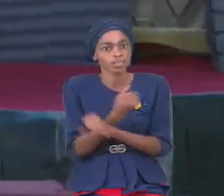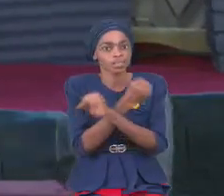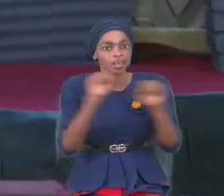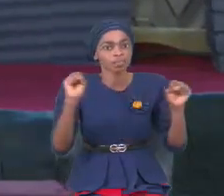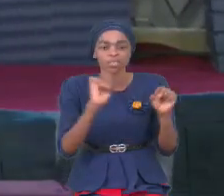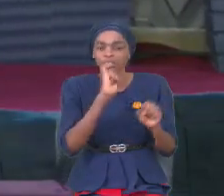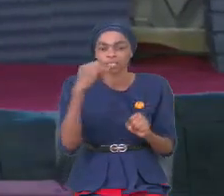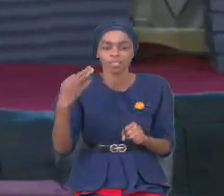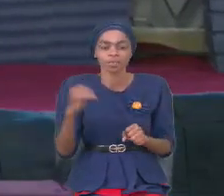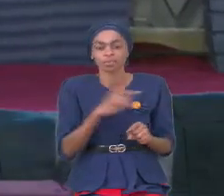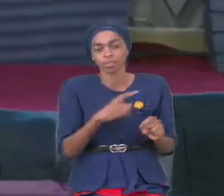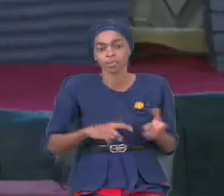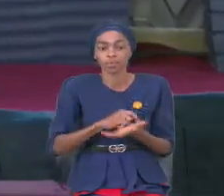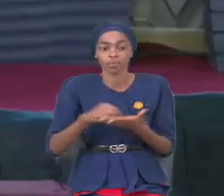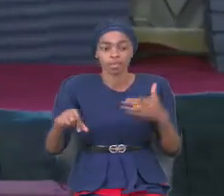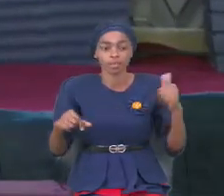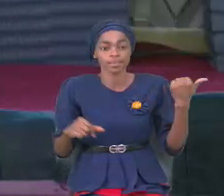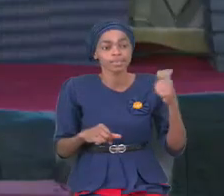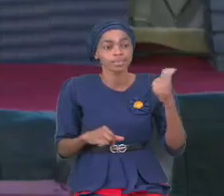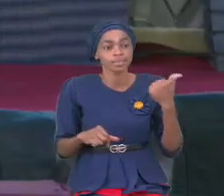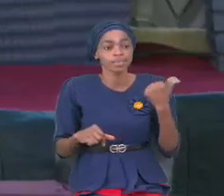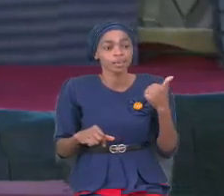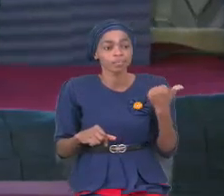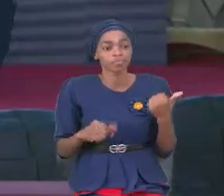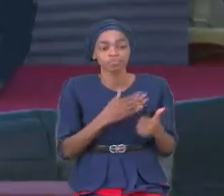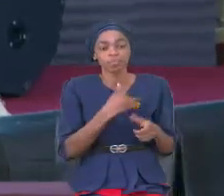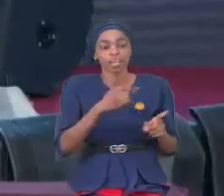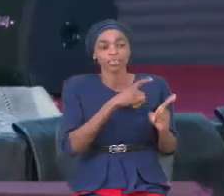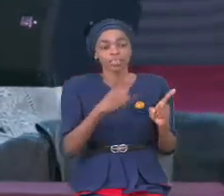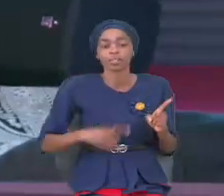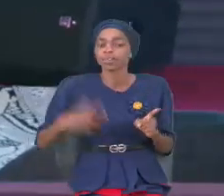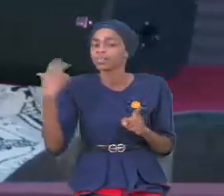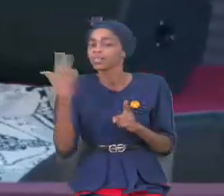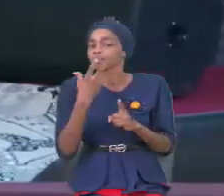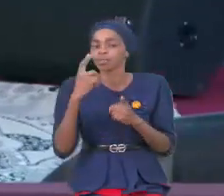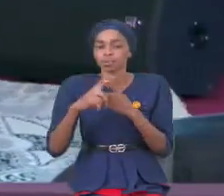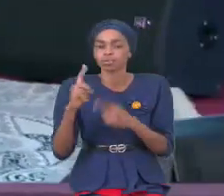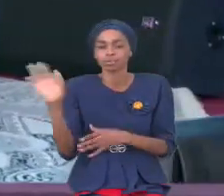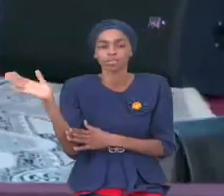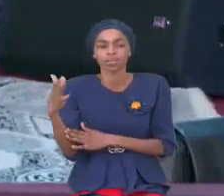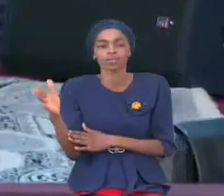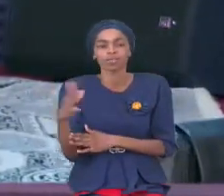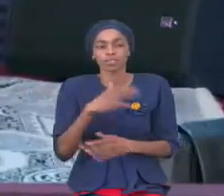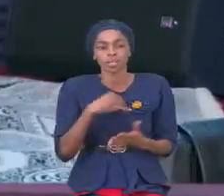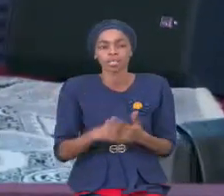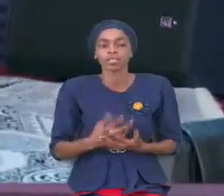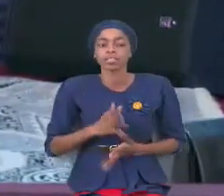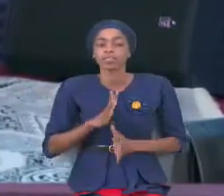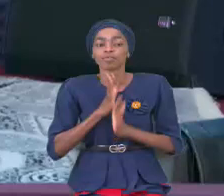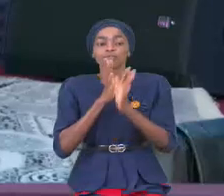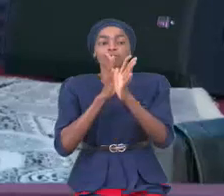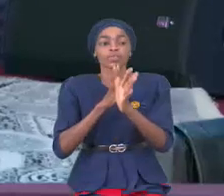verse 10, and the Lord spake unto the fish, and it vomited out Jonah